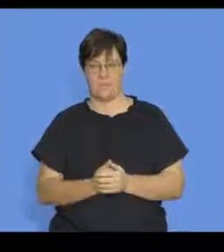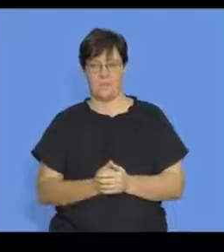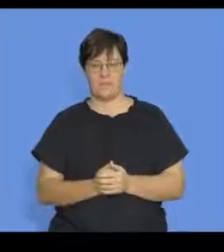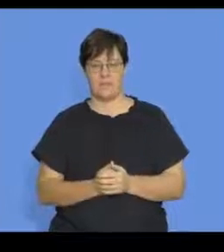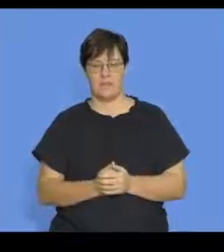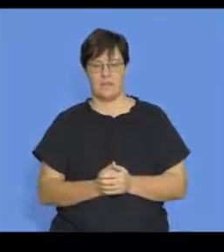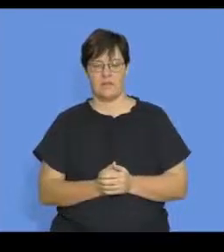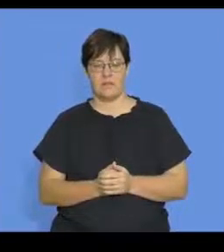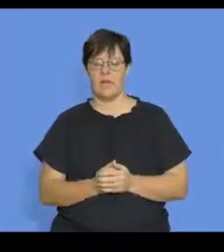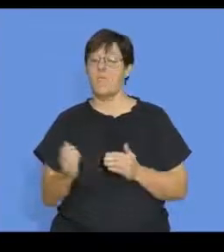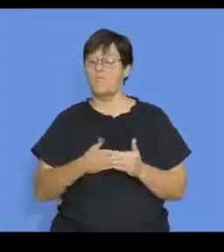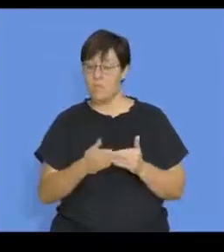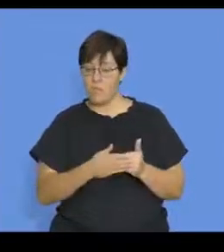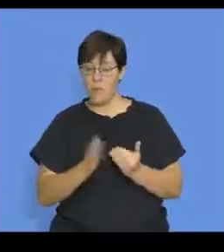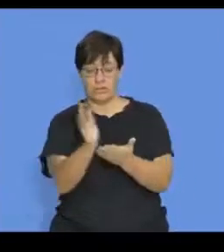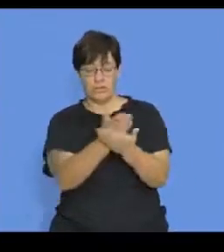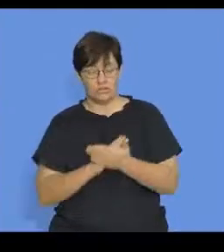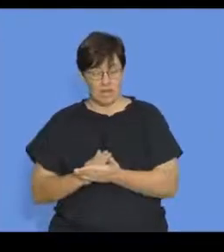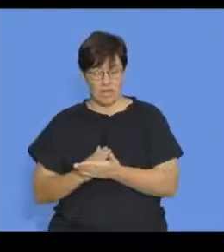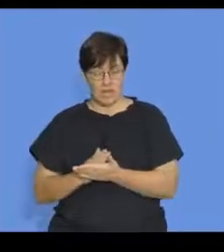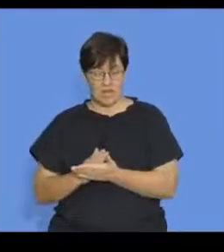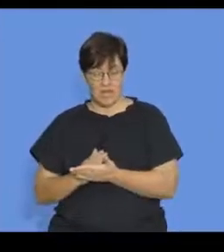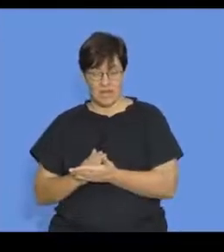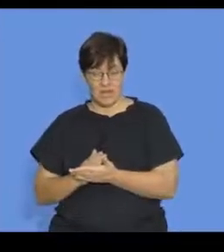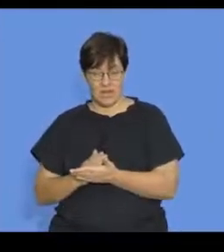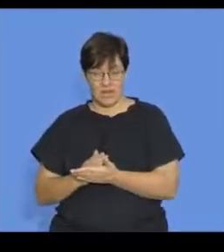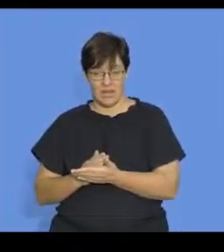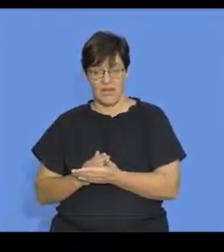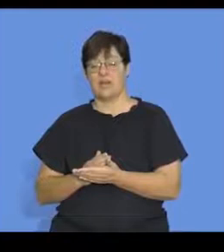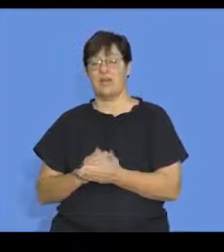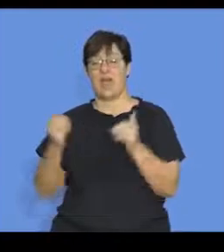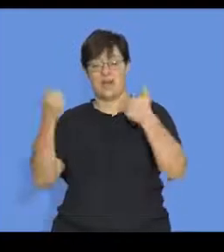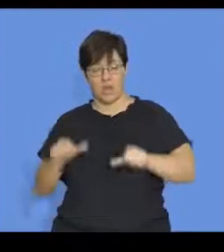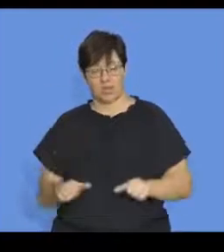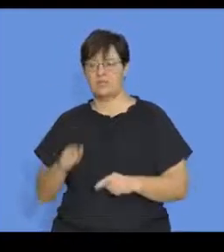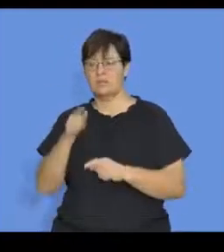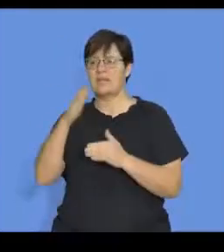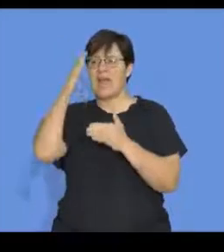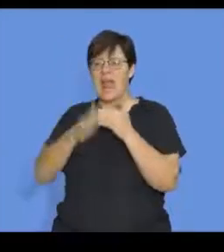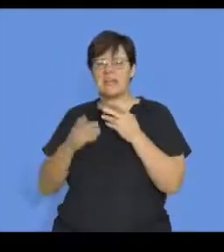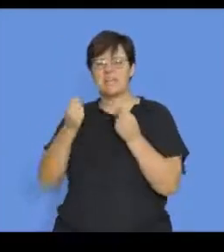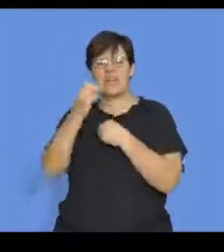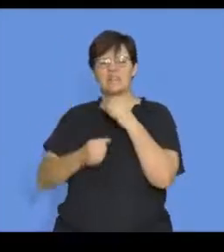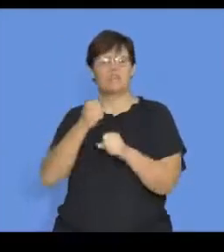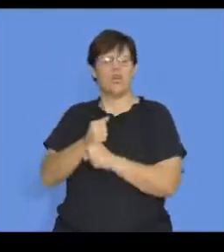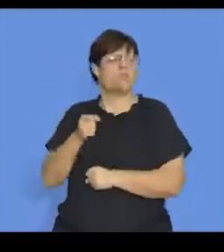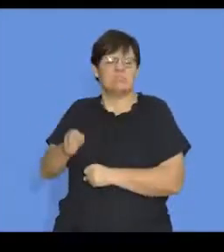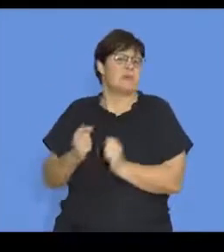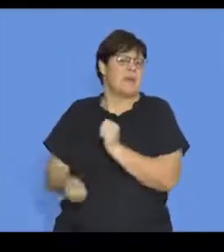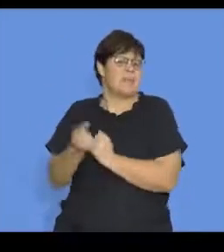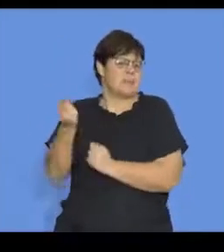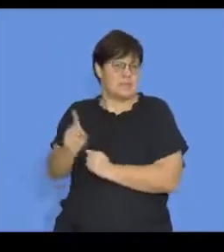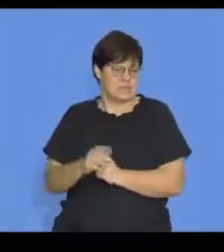Okay, so then, further to the appropriation account, what else happens at the end of the